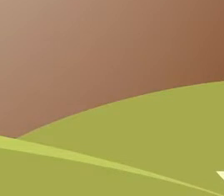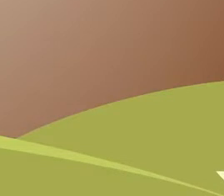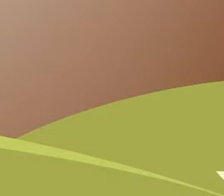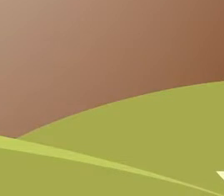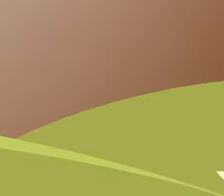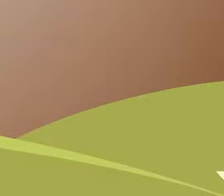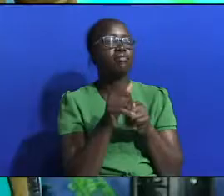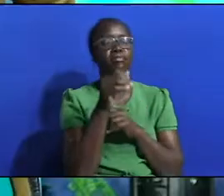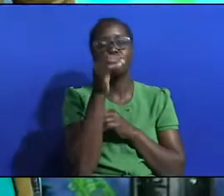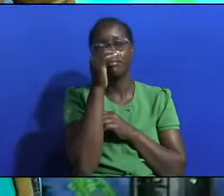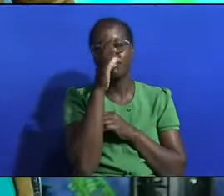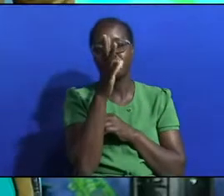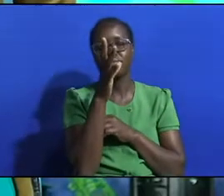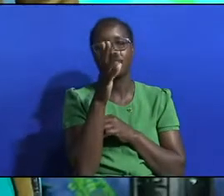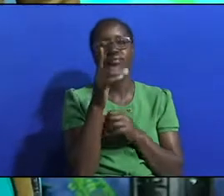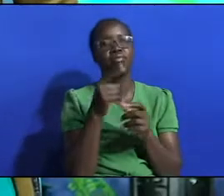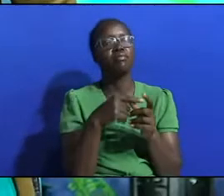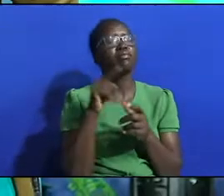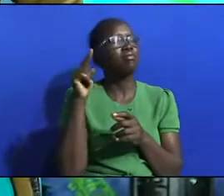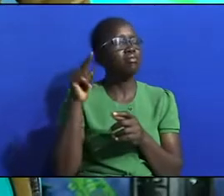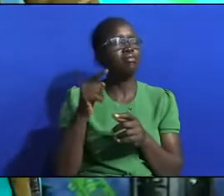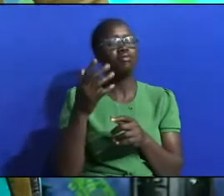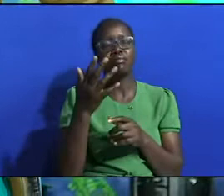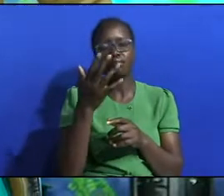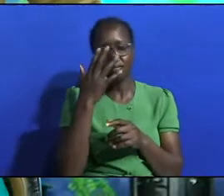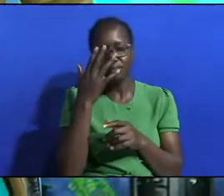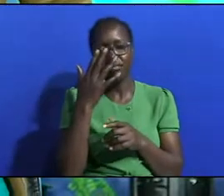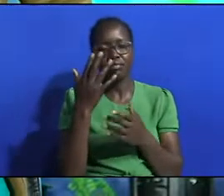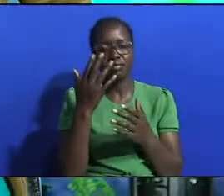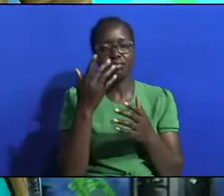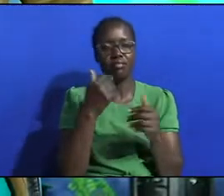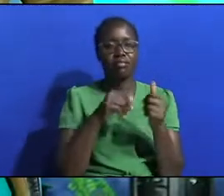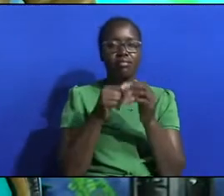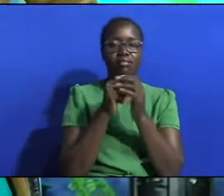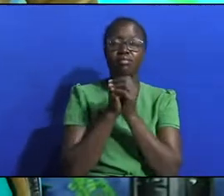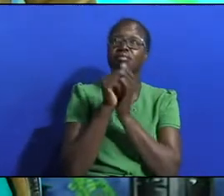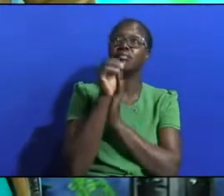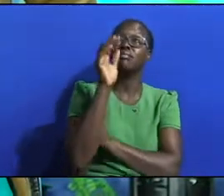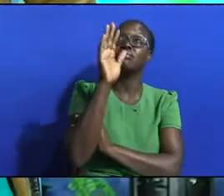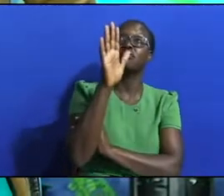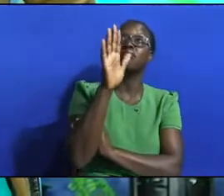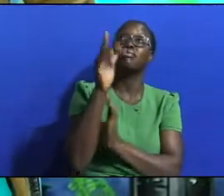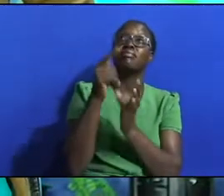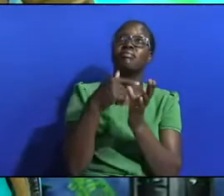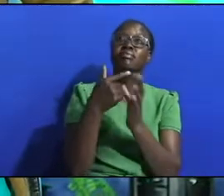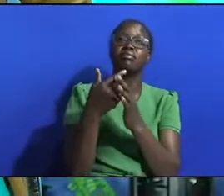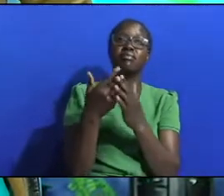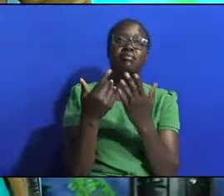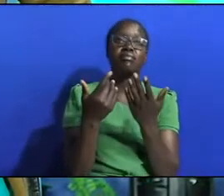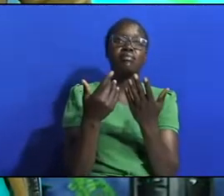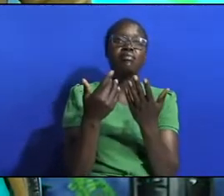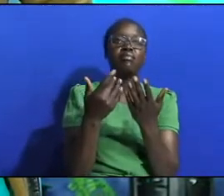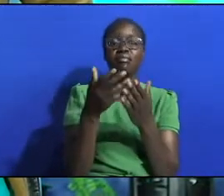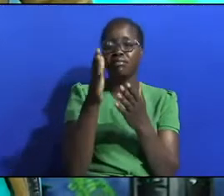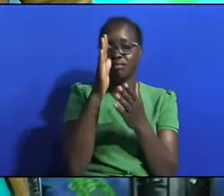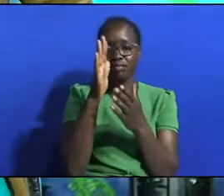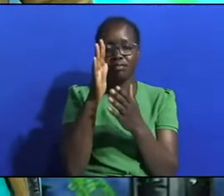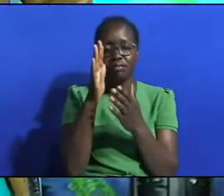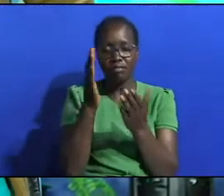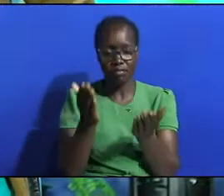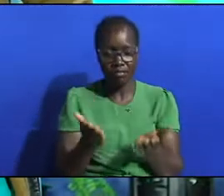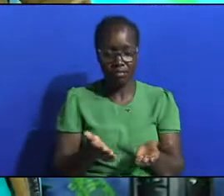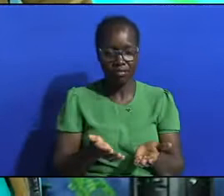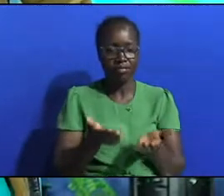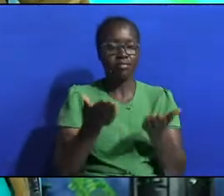about God, if I'm not ashamed about worshiping God, then God will actually lift me